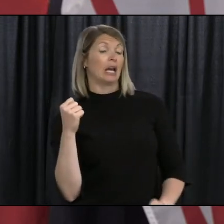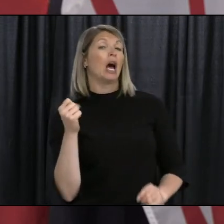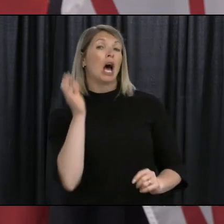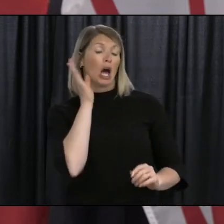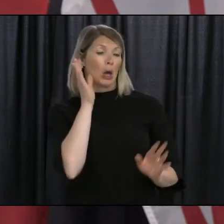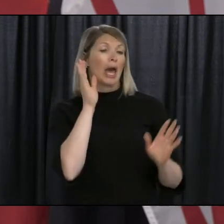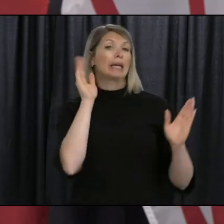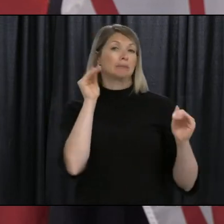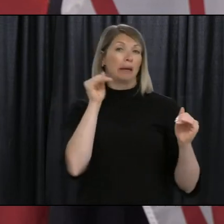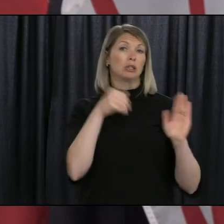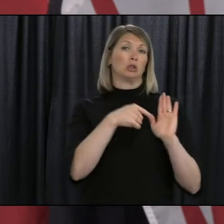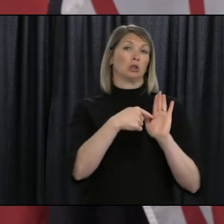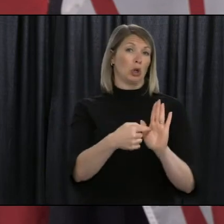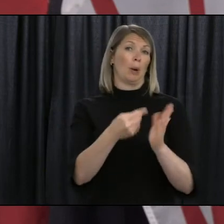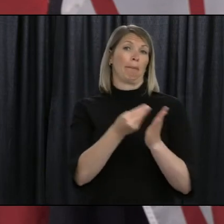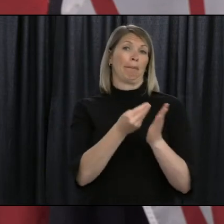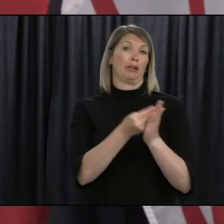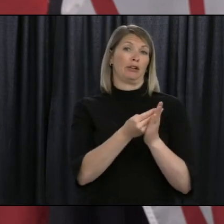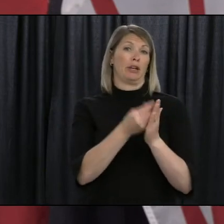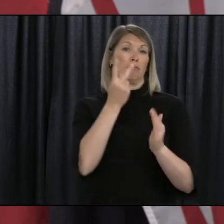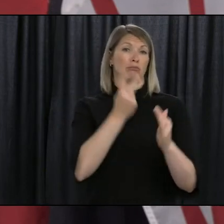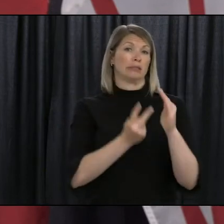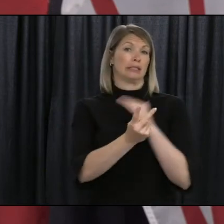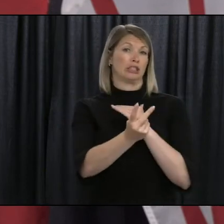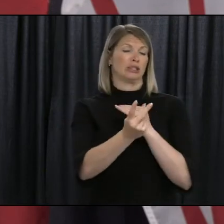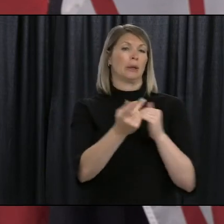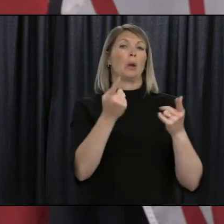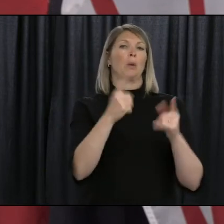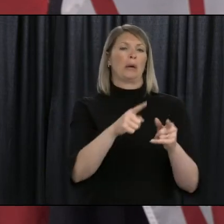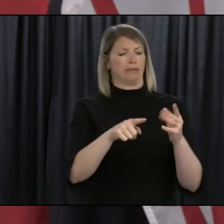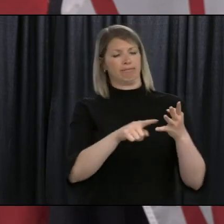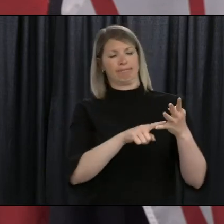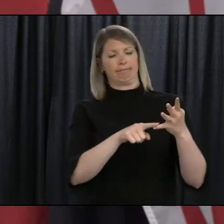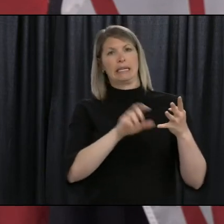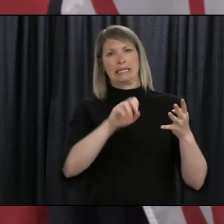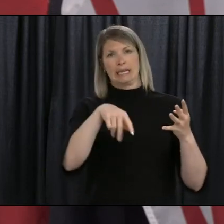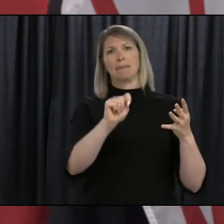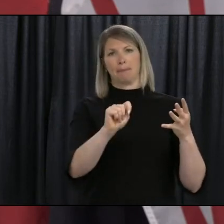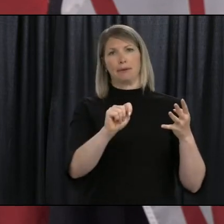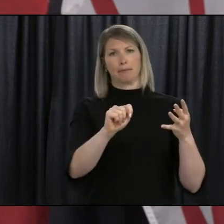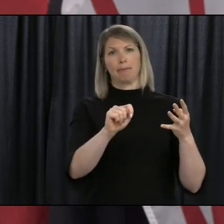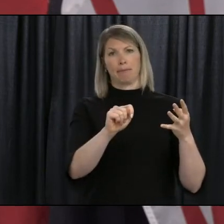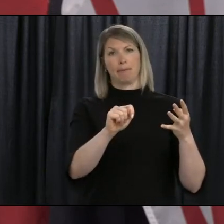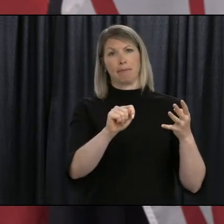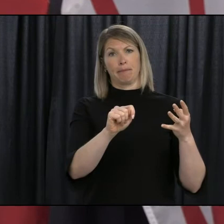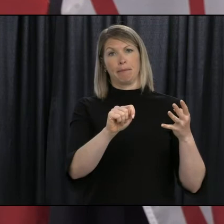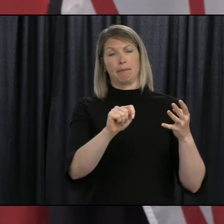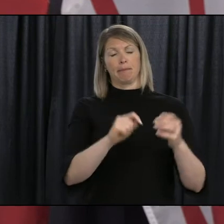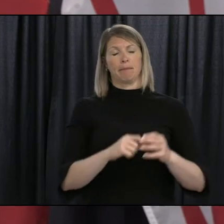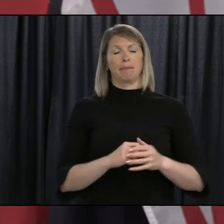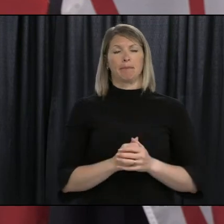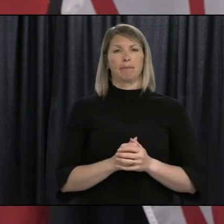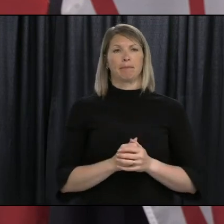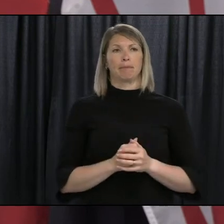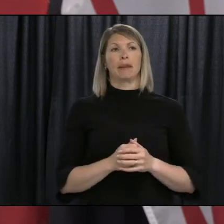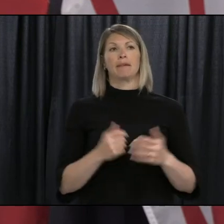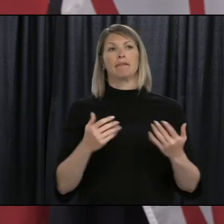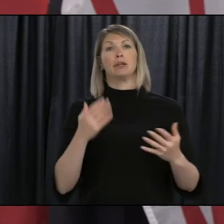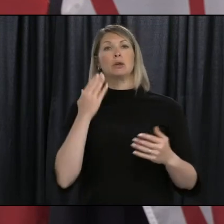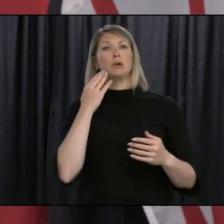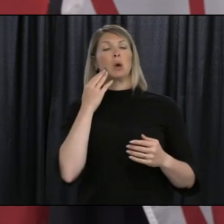of September. That is our intent. We obviously, knowing that the federal government has